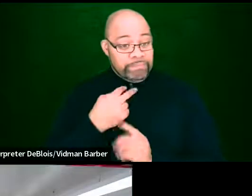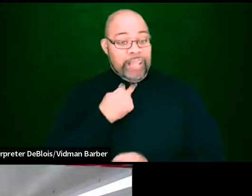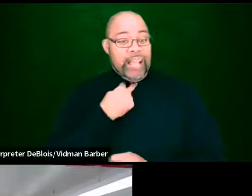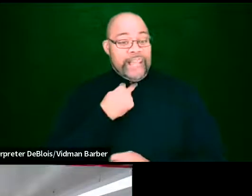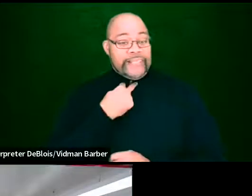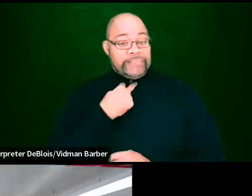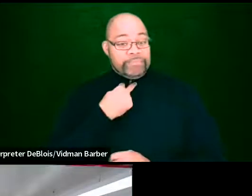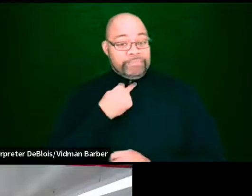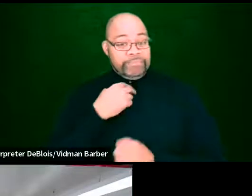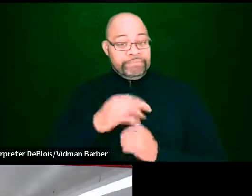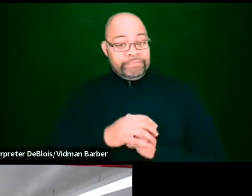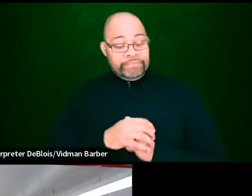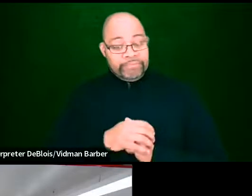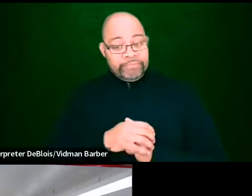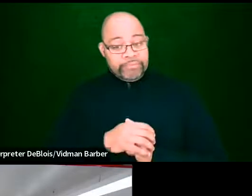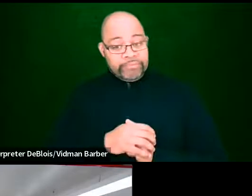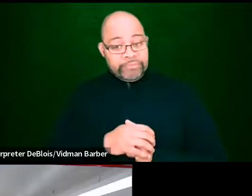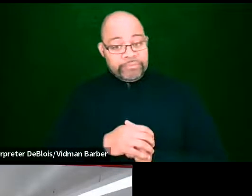Yep.